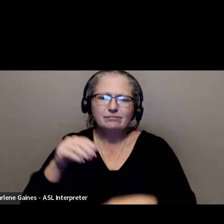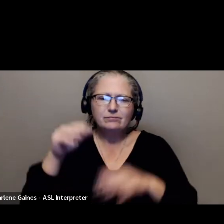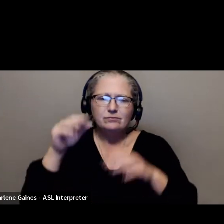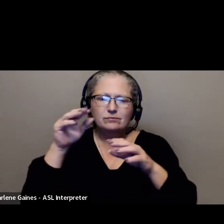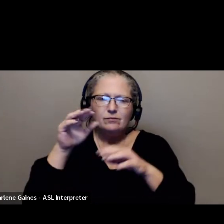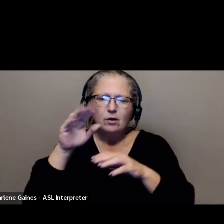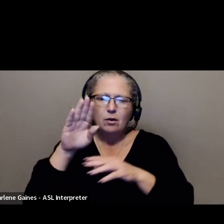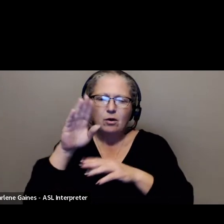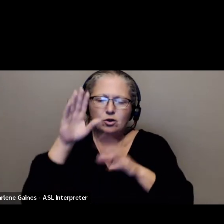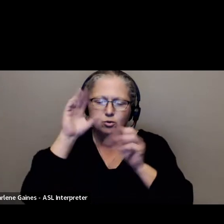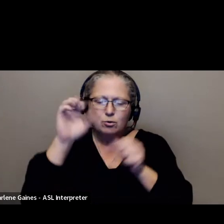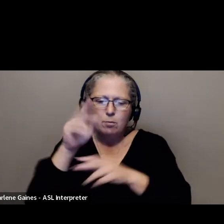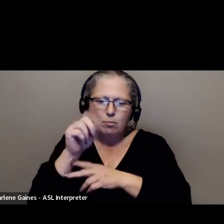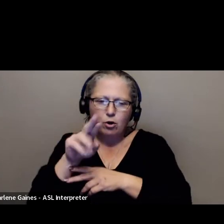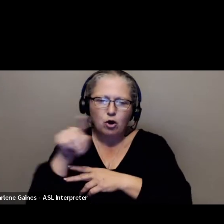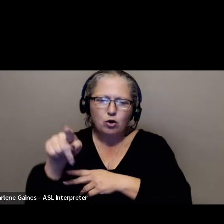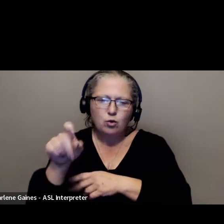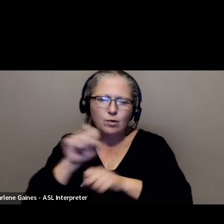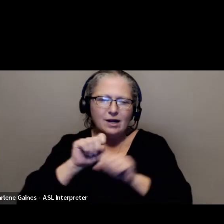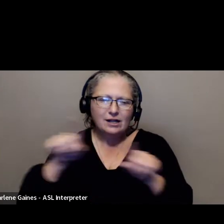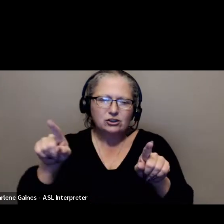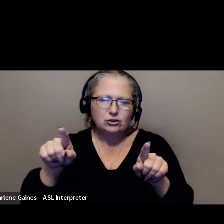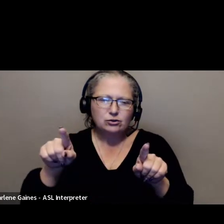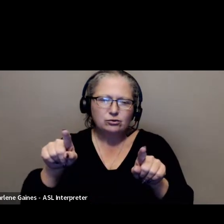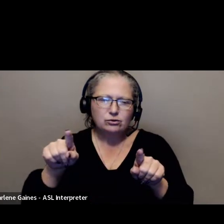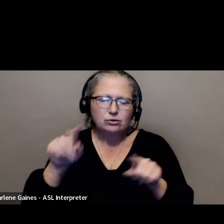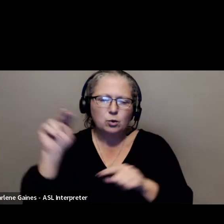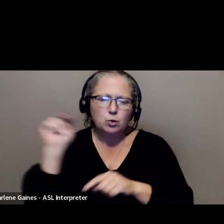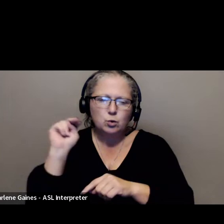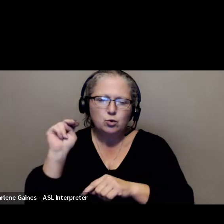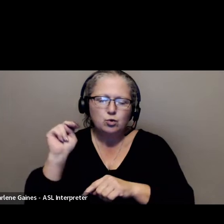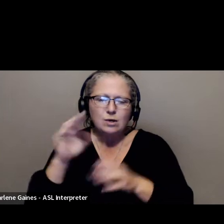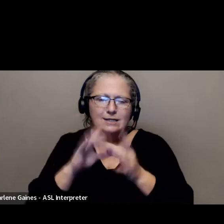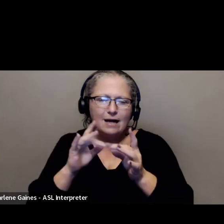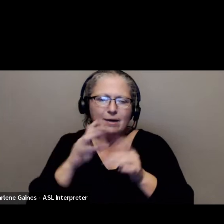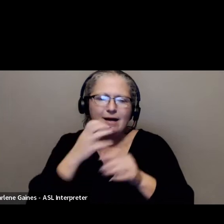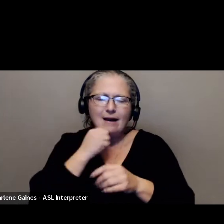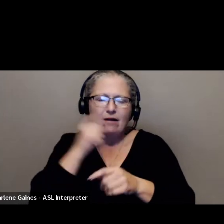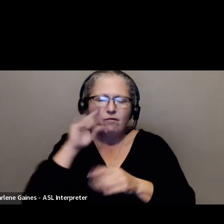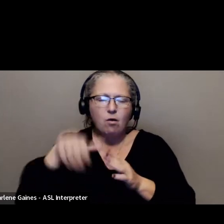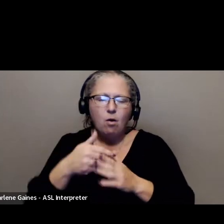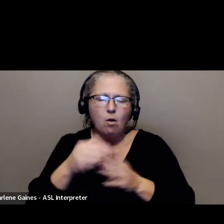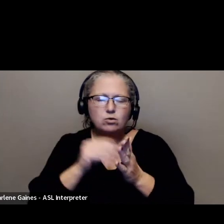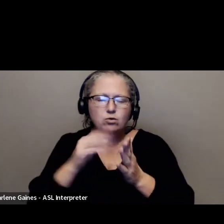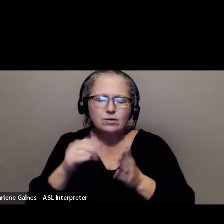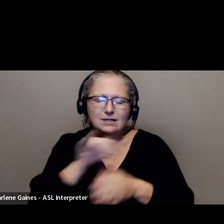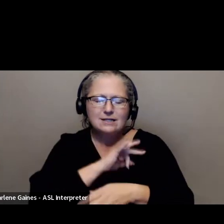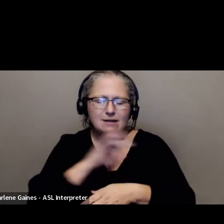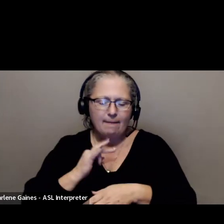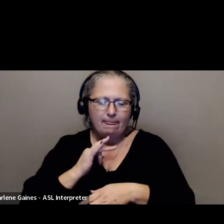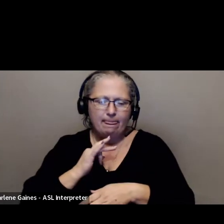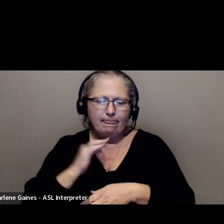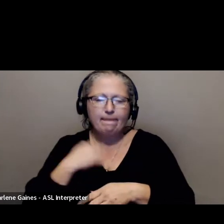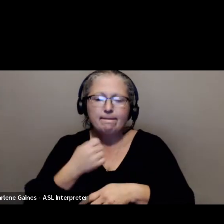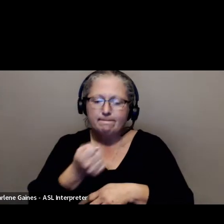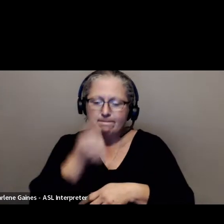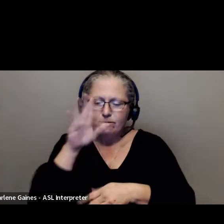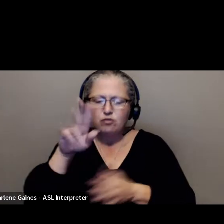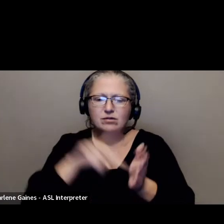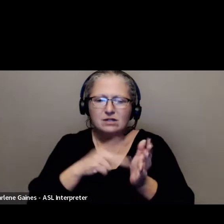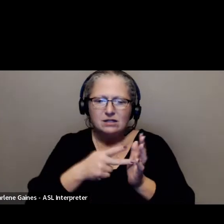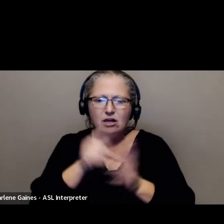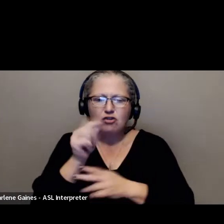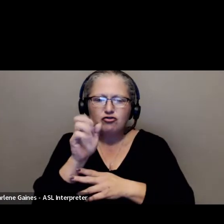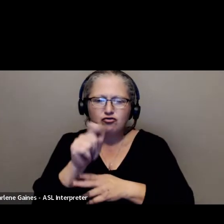Superintendent Booker, you issued a neutral statement caring for all students and faculty members. While I understand your intent to treat